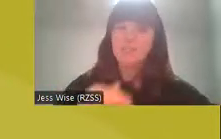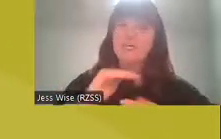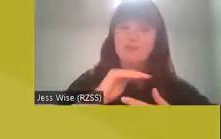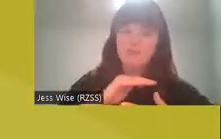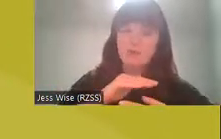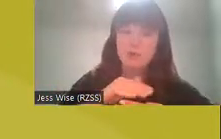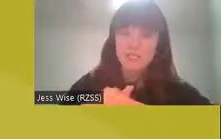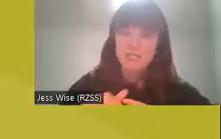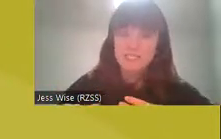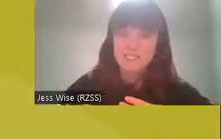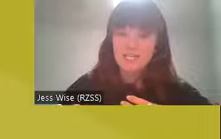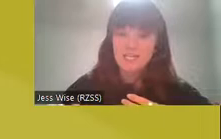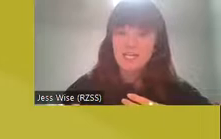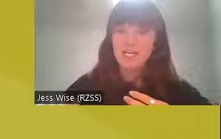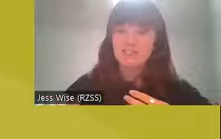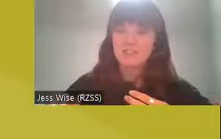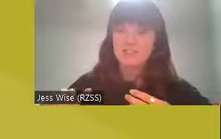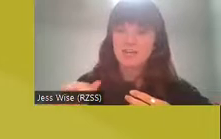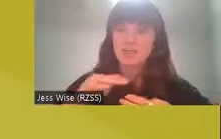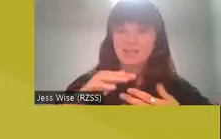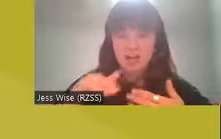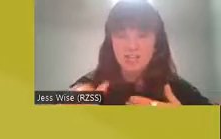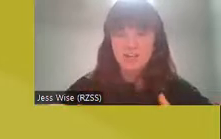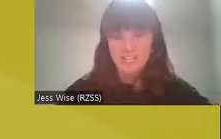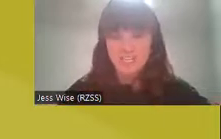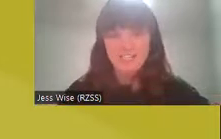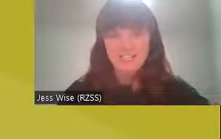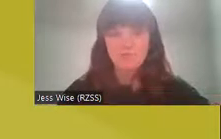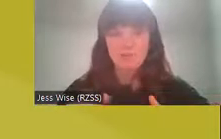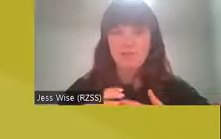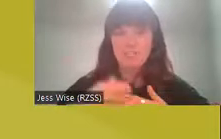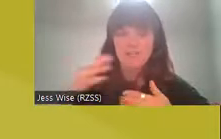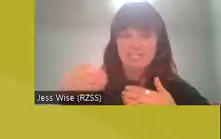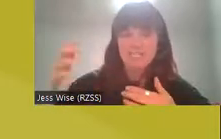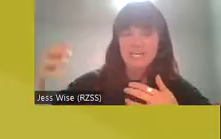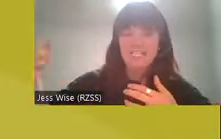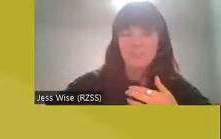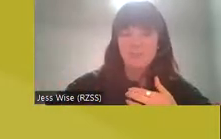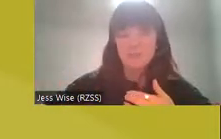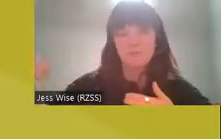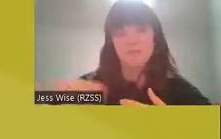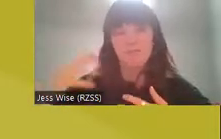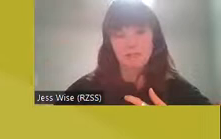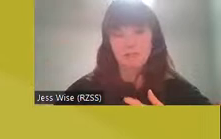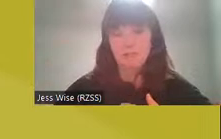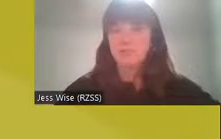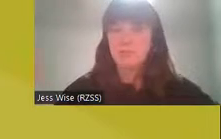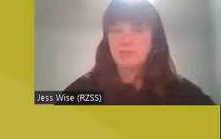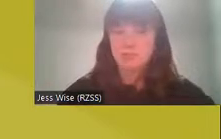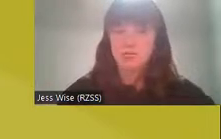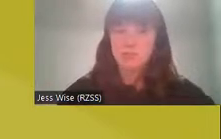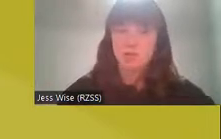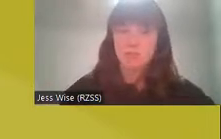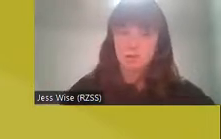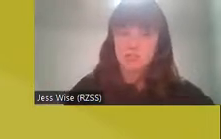hopefully the result will be that it's a nice sort of ease in, rather than sort of letting the anticipation make the build-up just seem